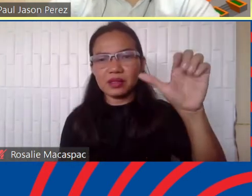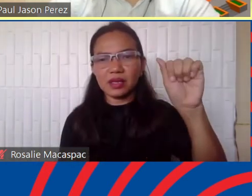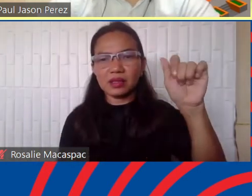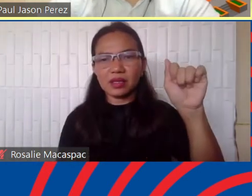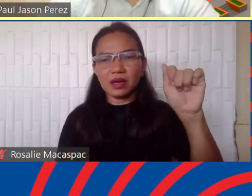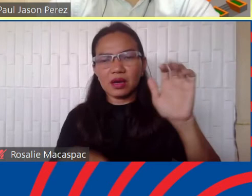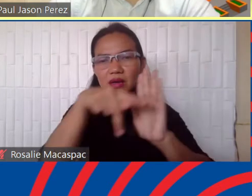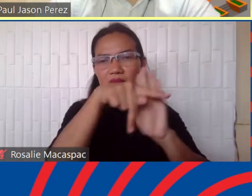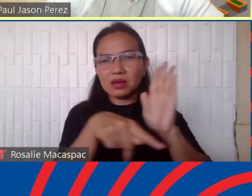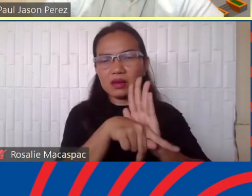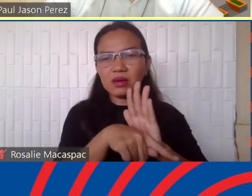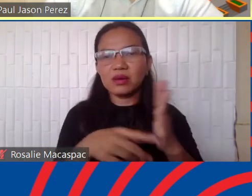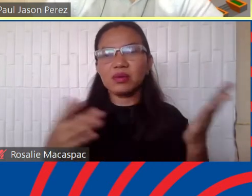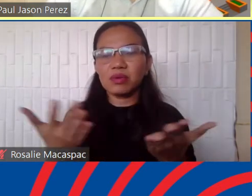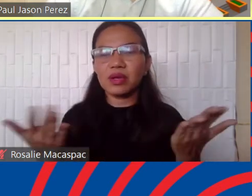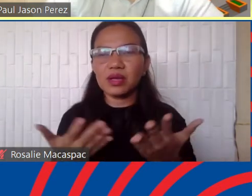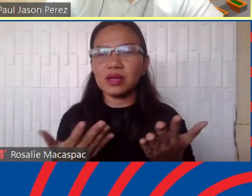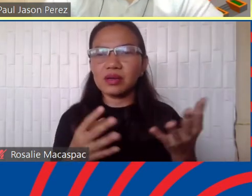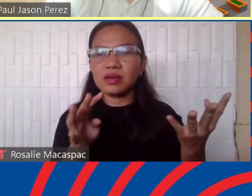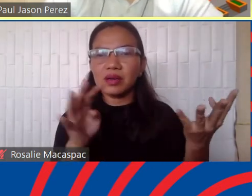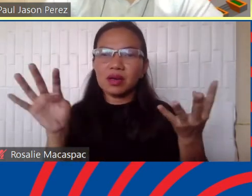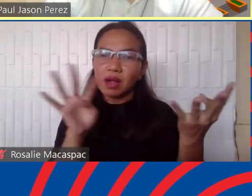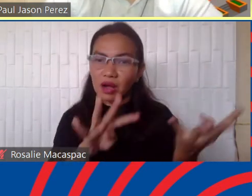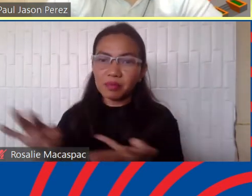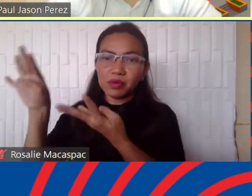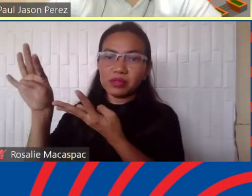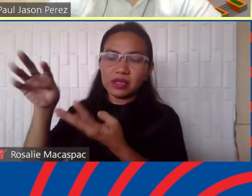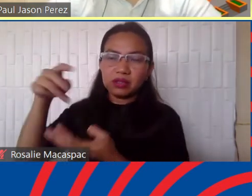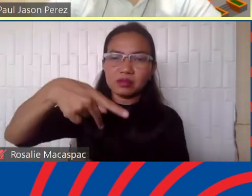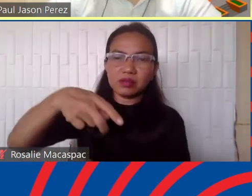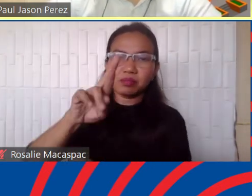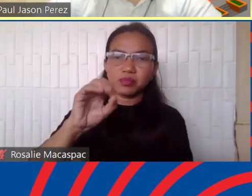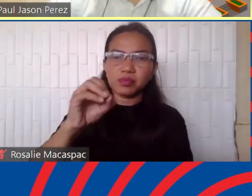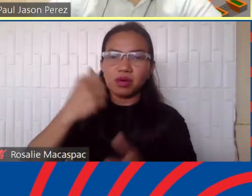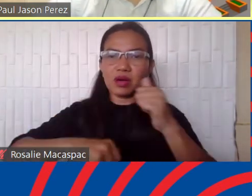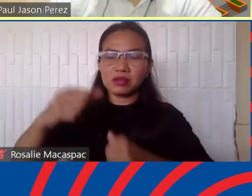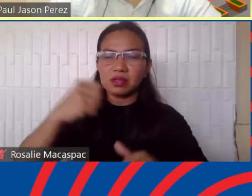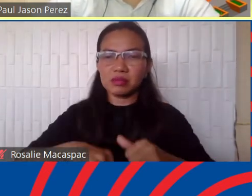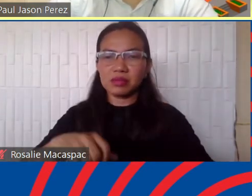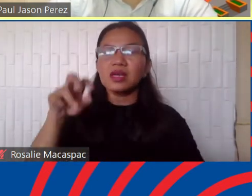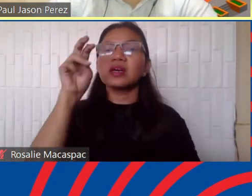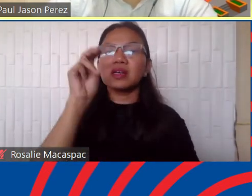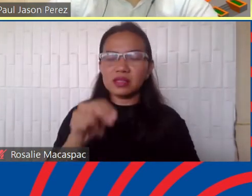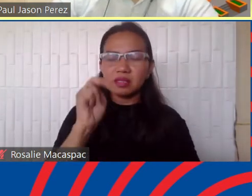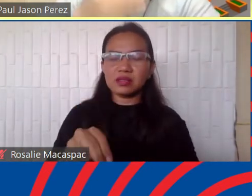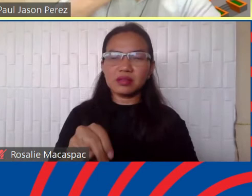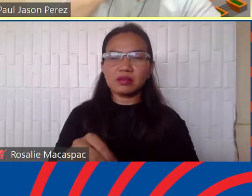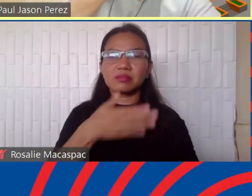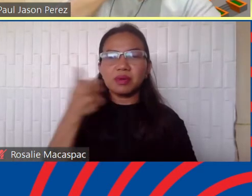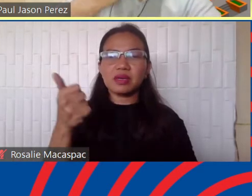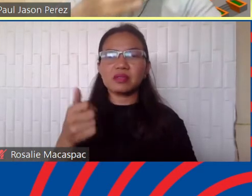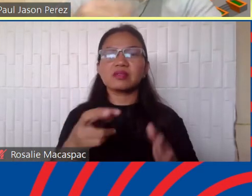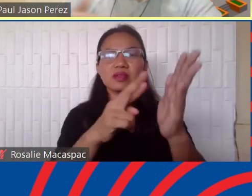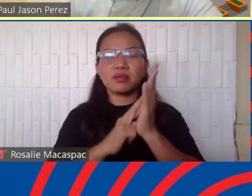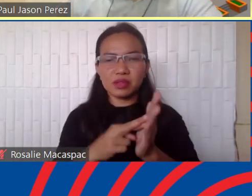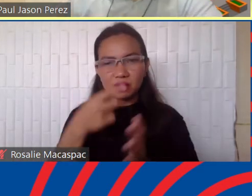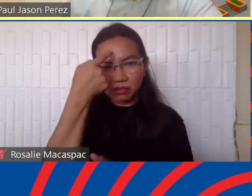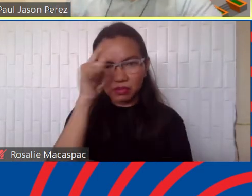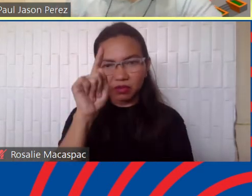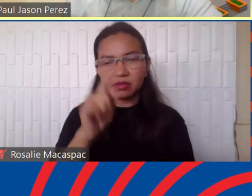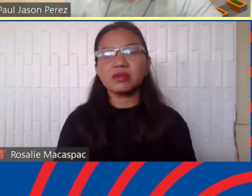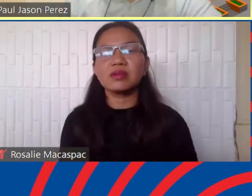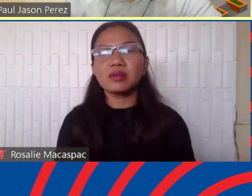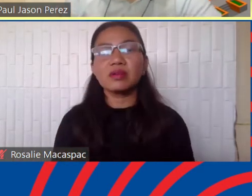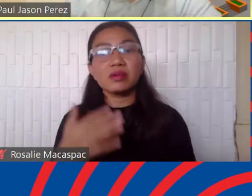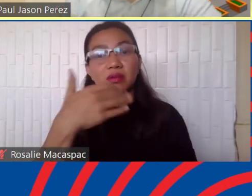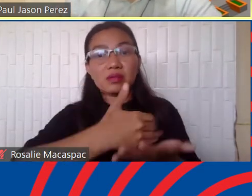the data is uploaded proactively. So it has to be requested first. And then there's also some